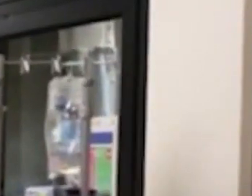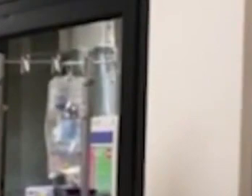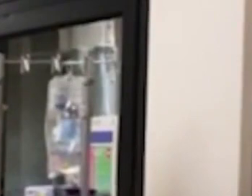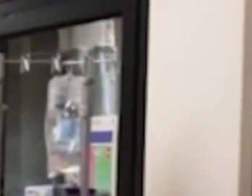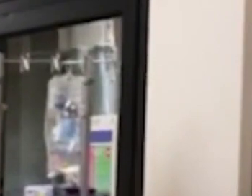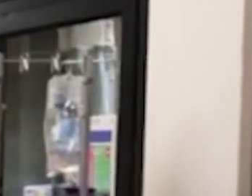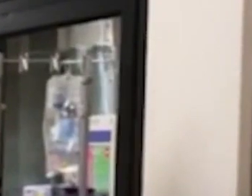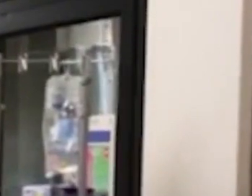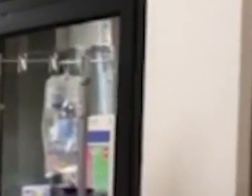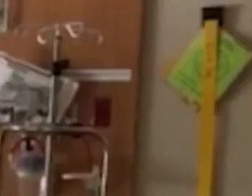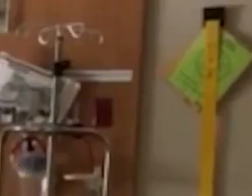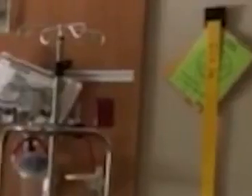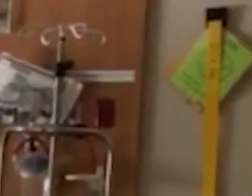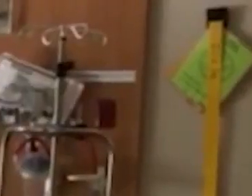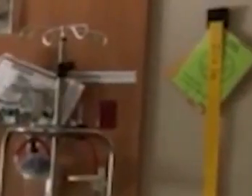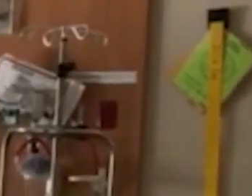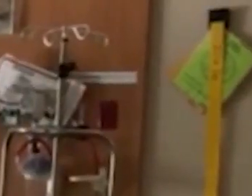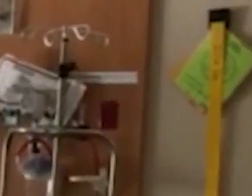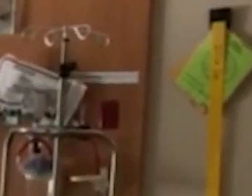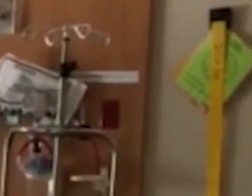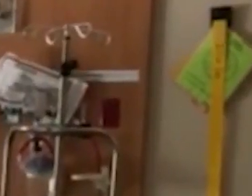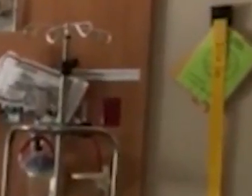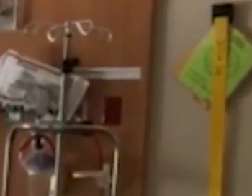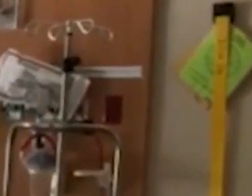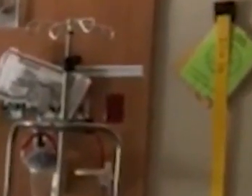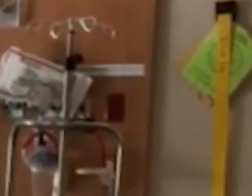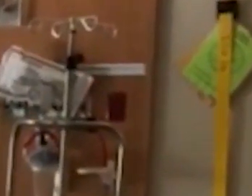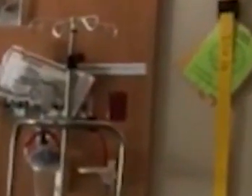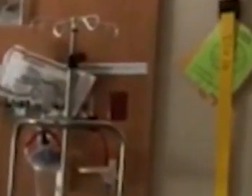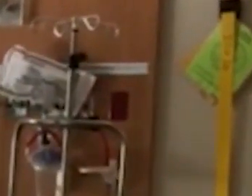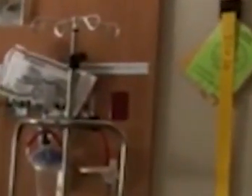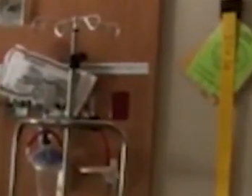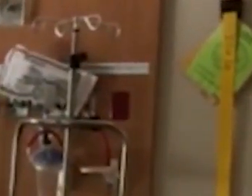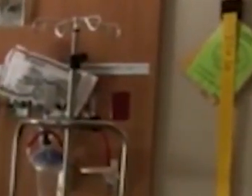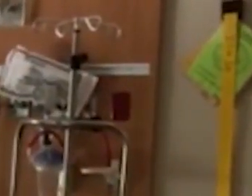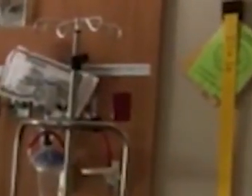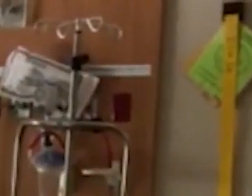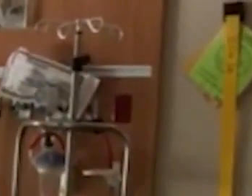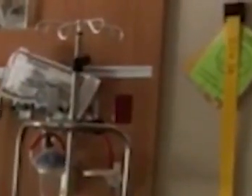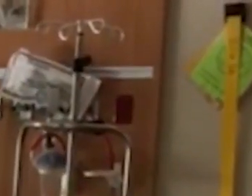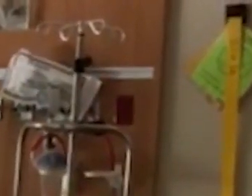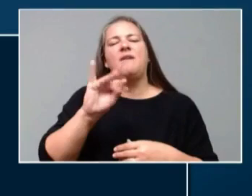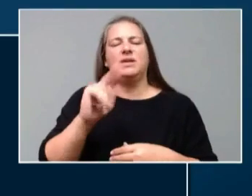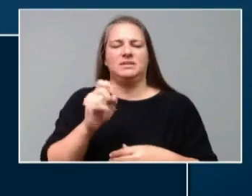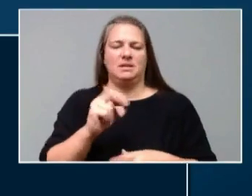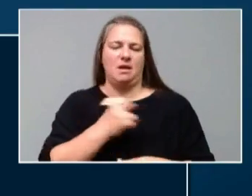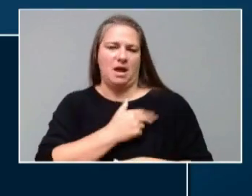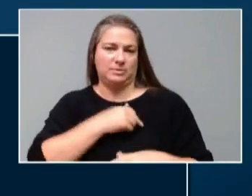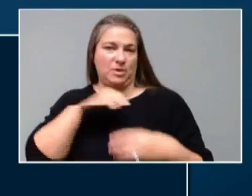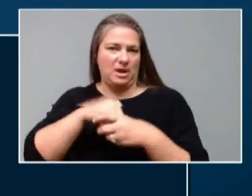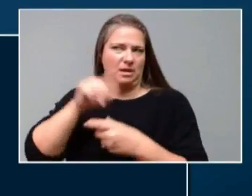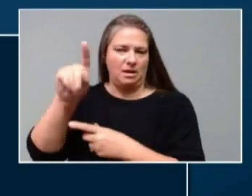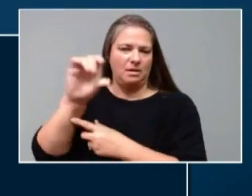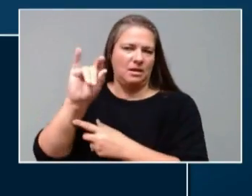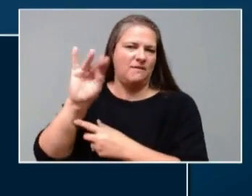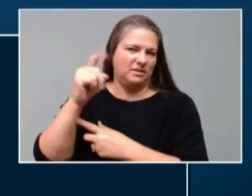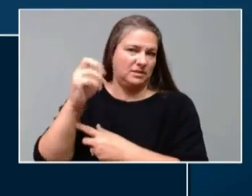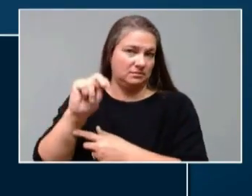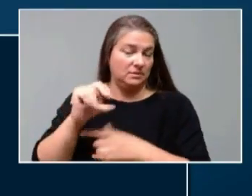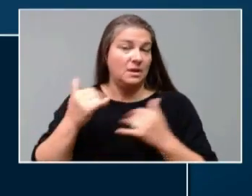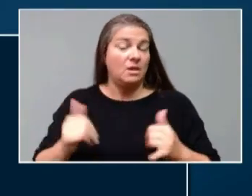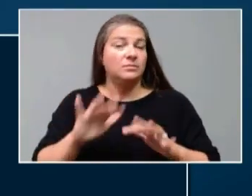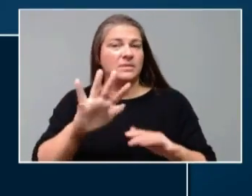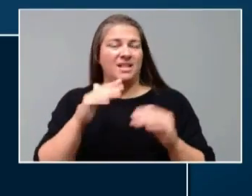available adult intensive care beds throughout the Commonwealth, the lowest ever during the pandemic. This shows that every